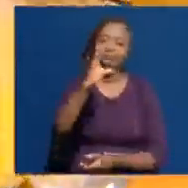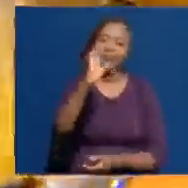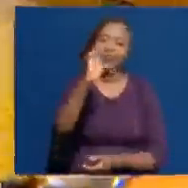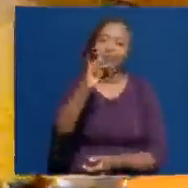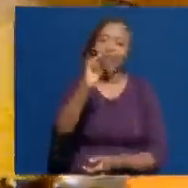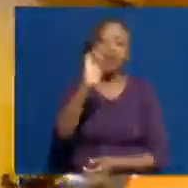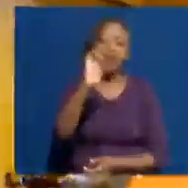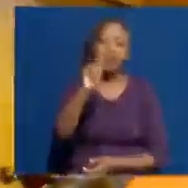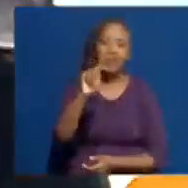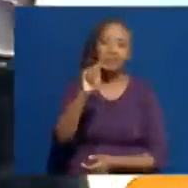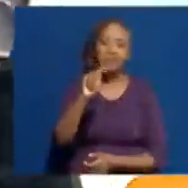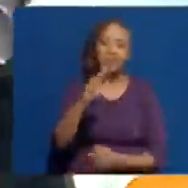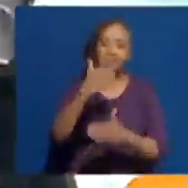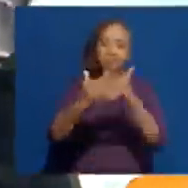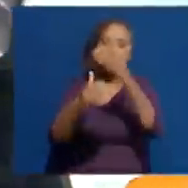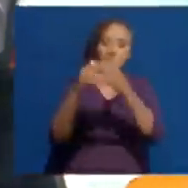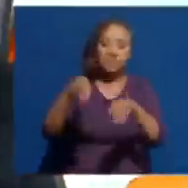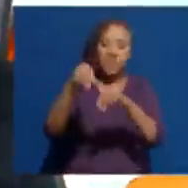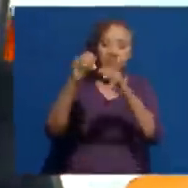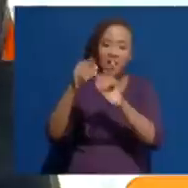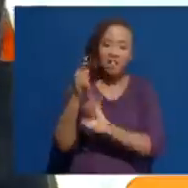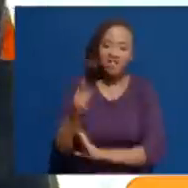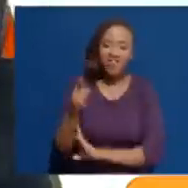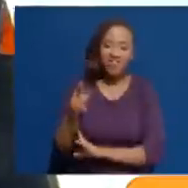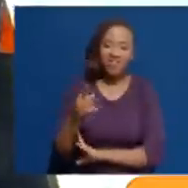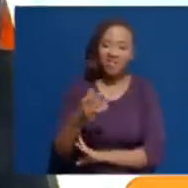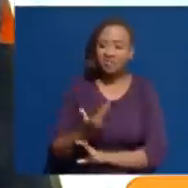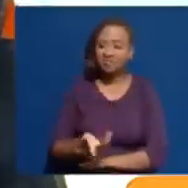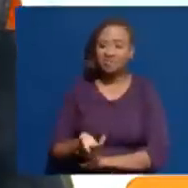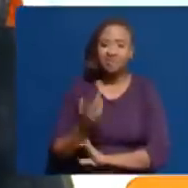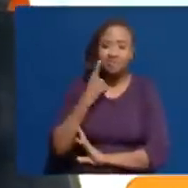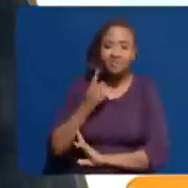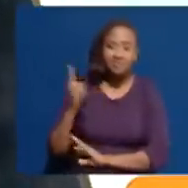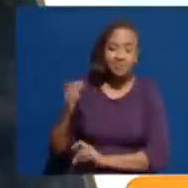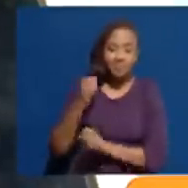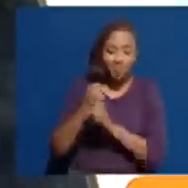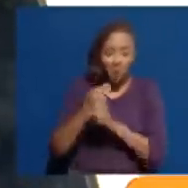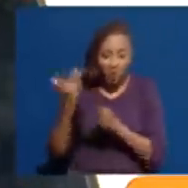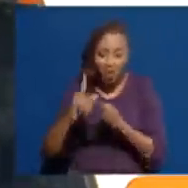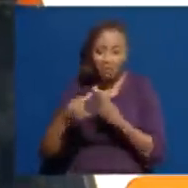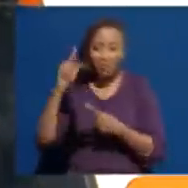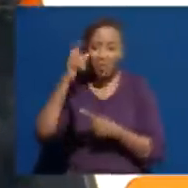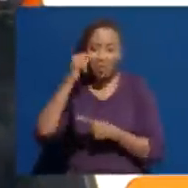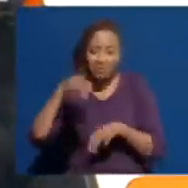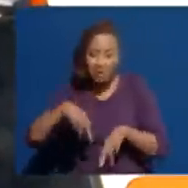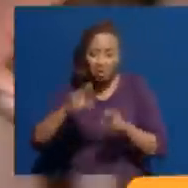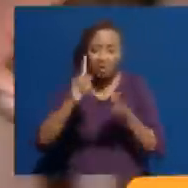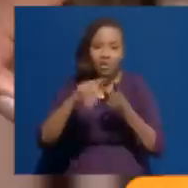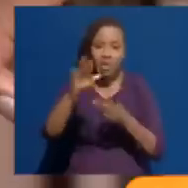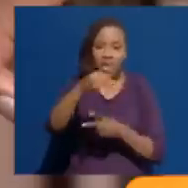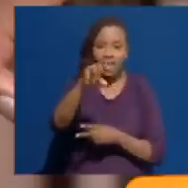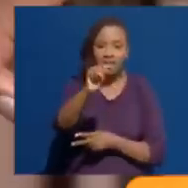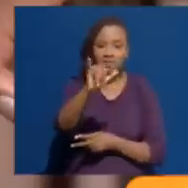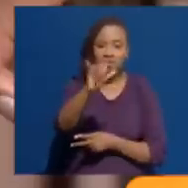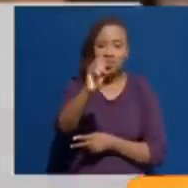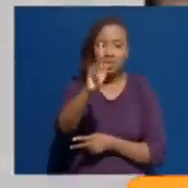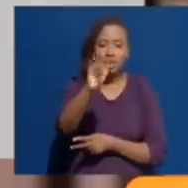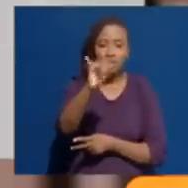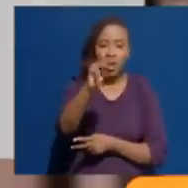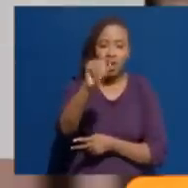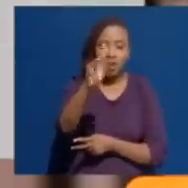of a scammer's cartel operating along Mombasa Road through to Syokimau in Kitengela, were arrested. The suspects